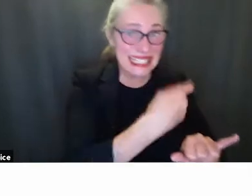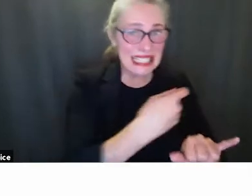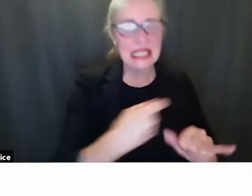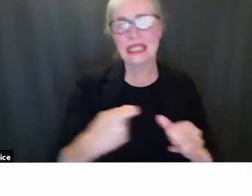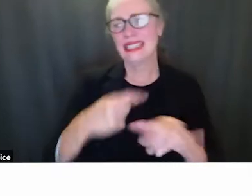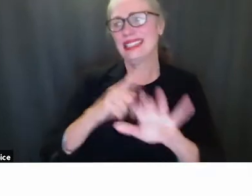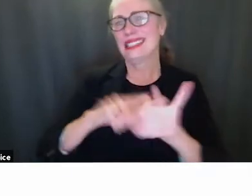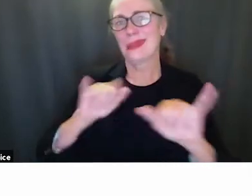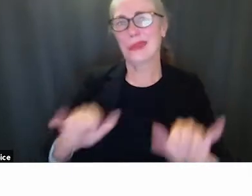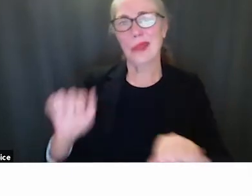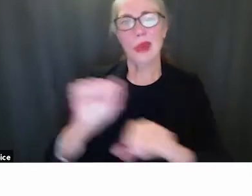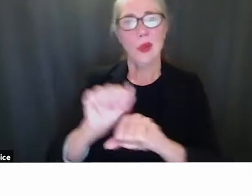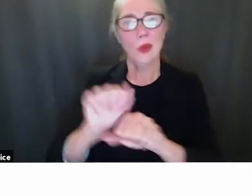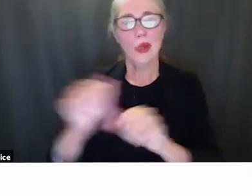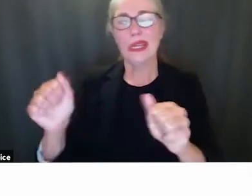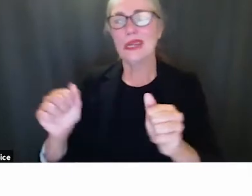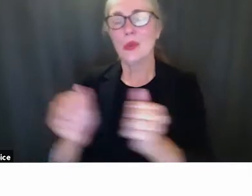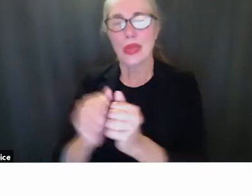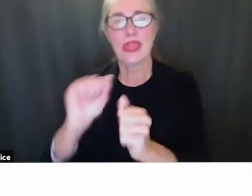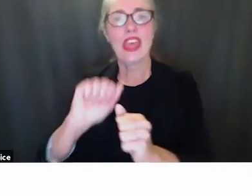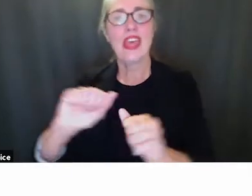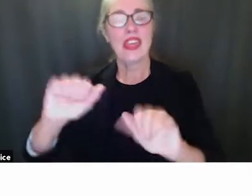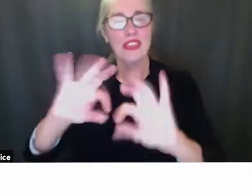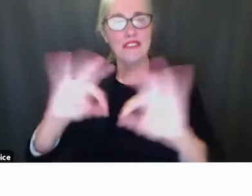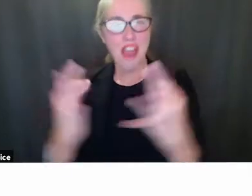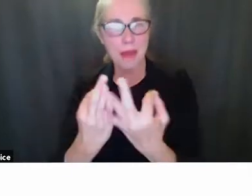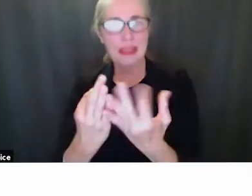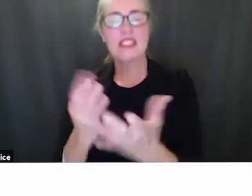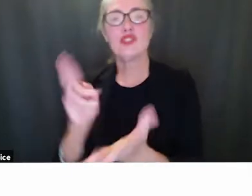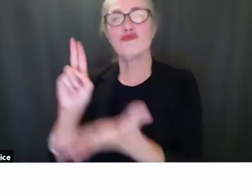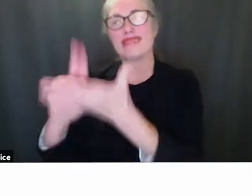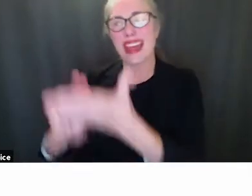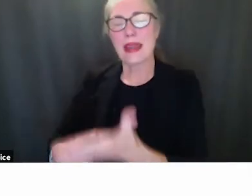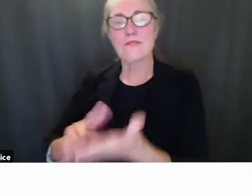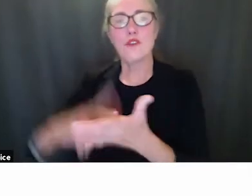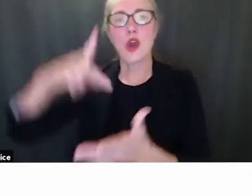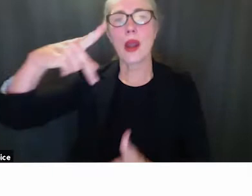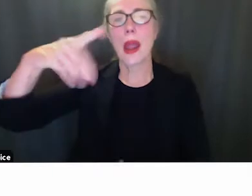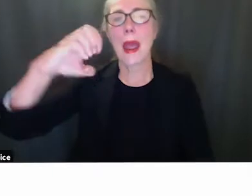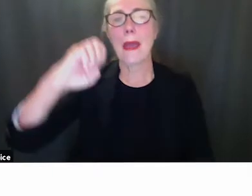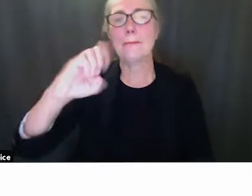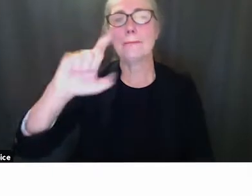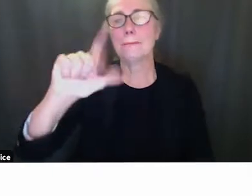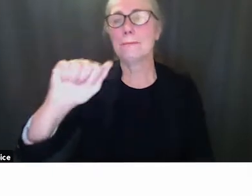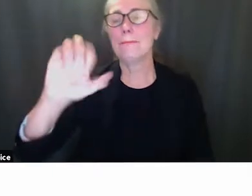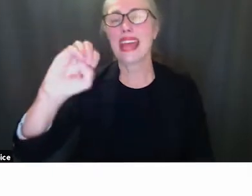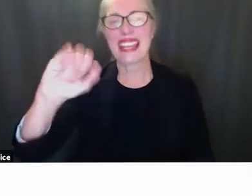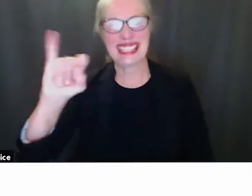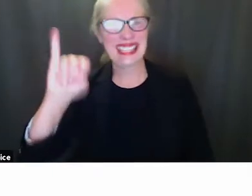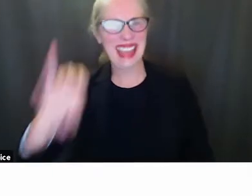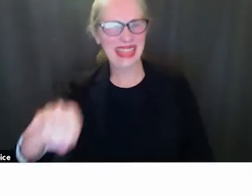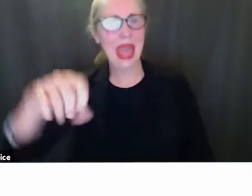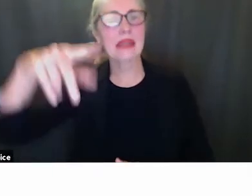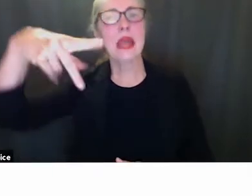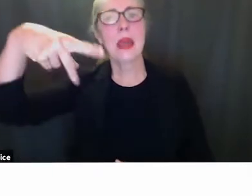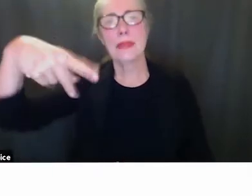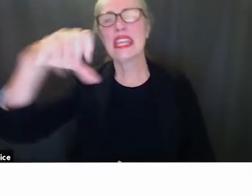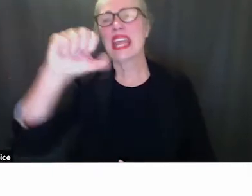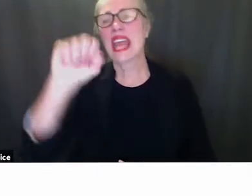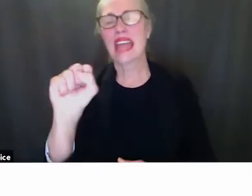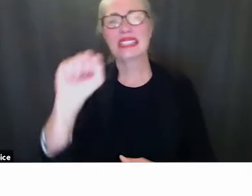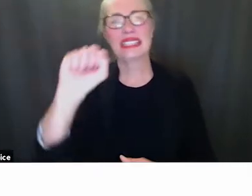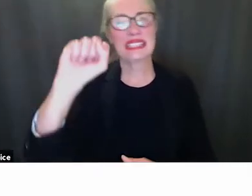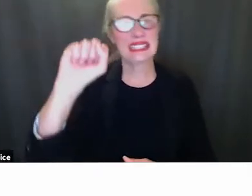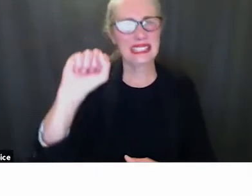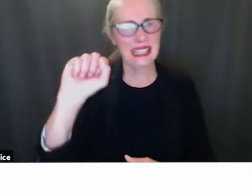testing platform known as Color. Now that 75% of our families have completed this process, the